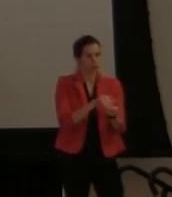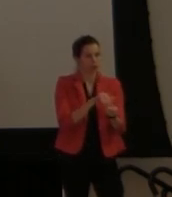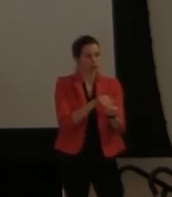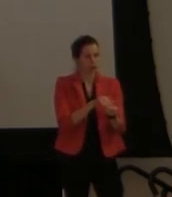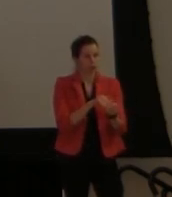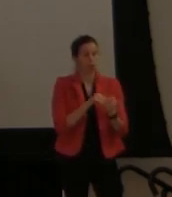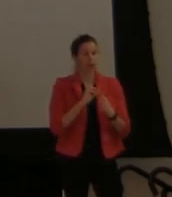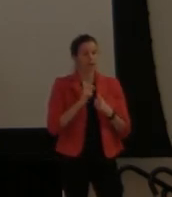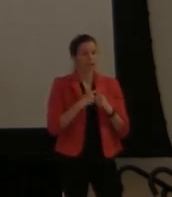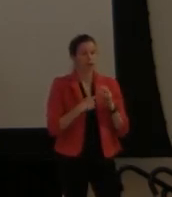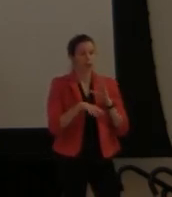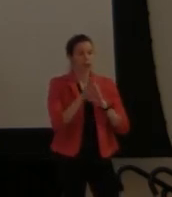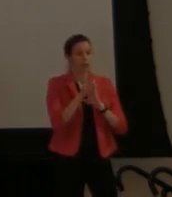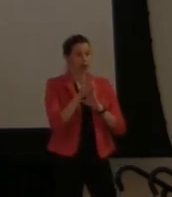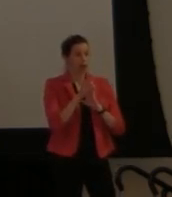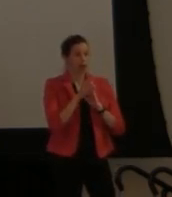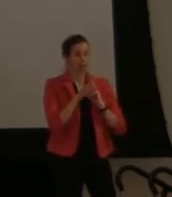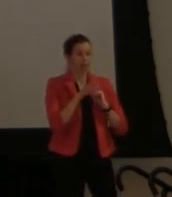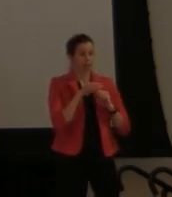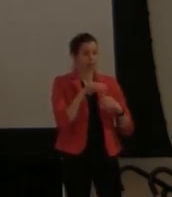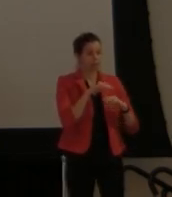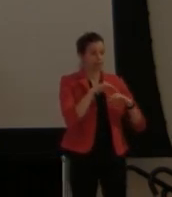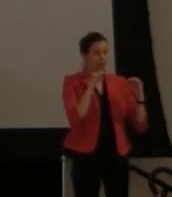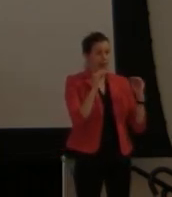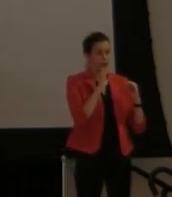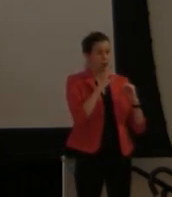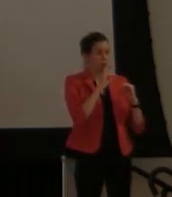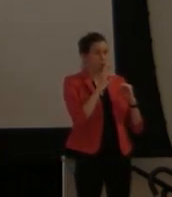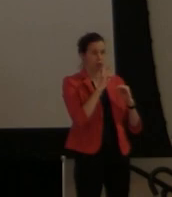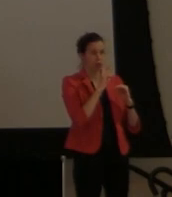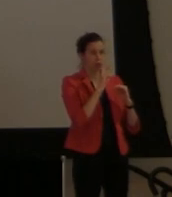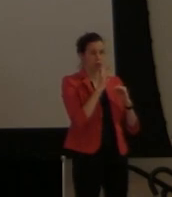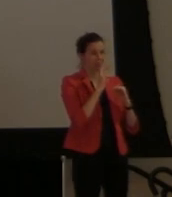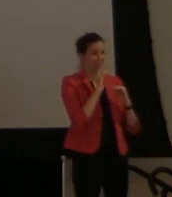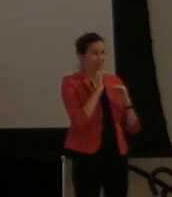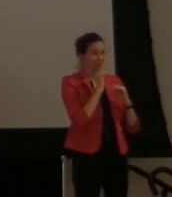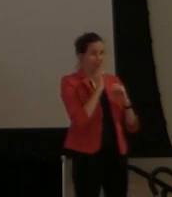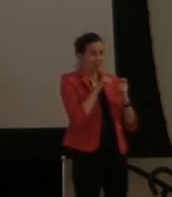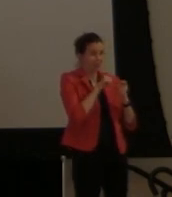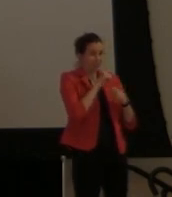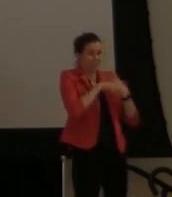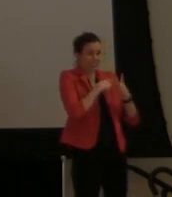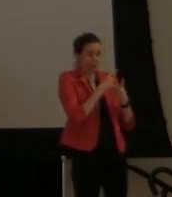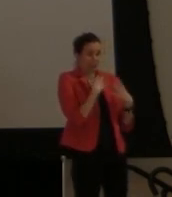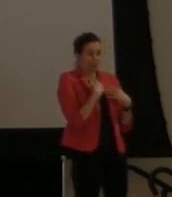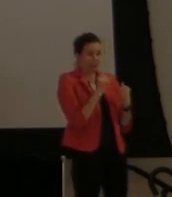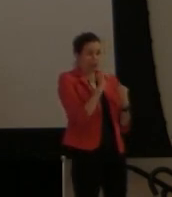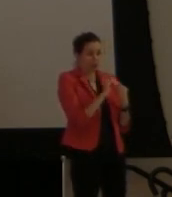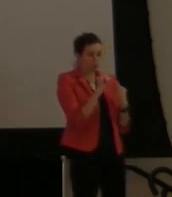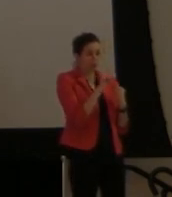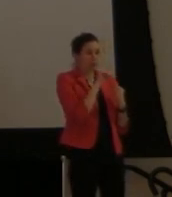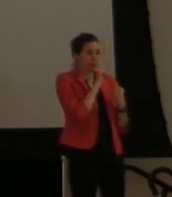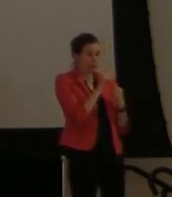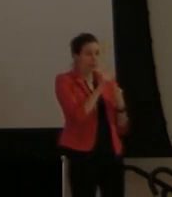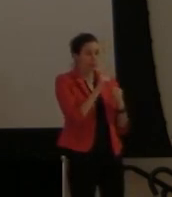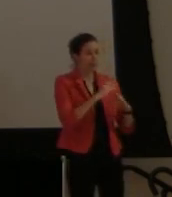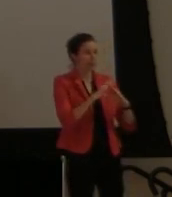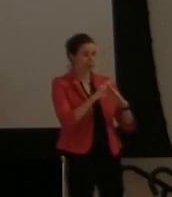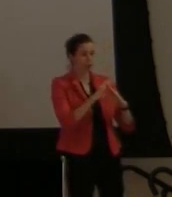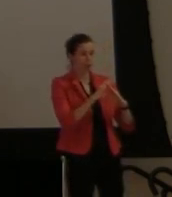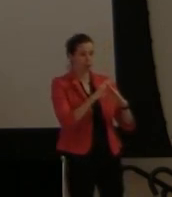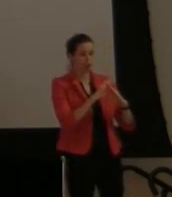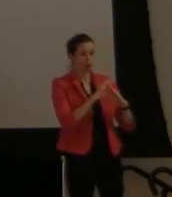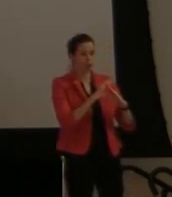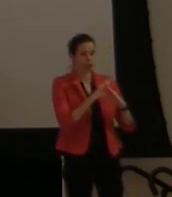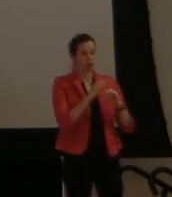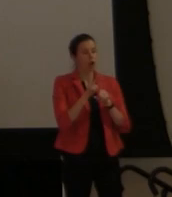we found that a lack of or type of health insurance was a barrier to finding a trusted provider. We also found